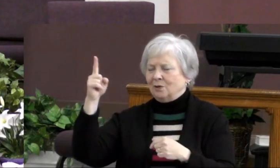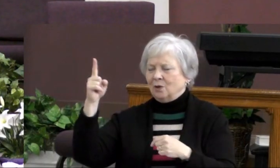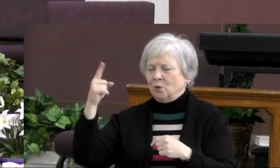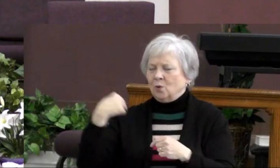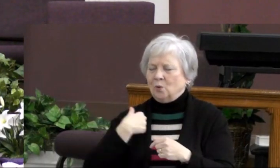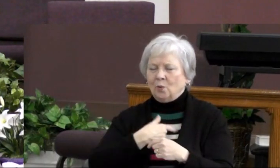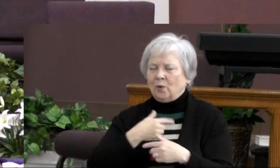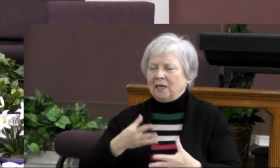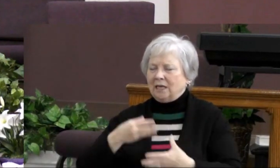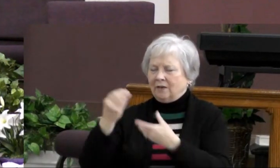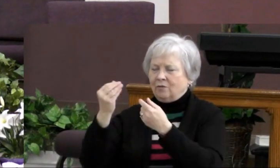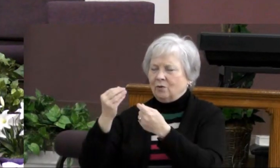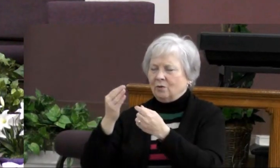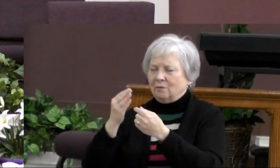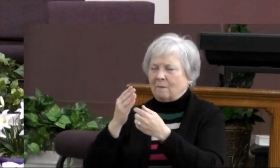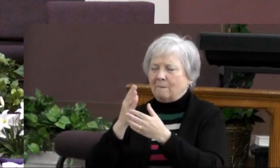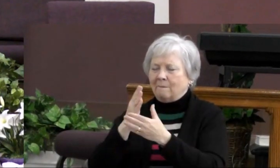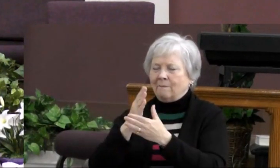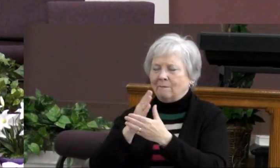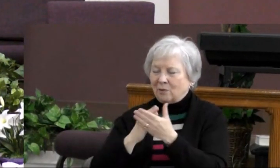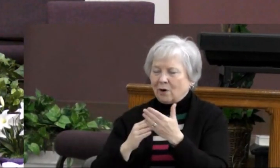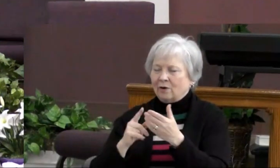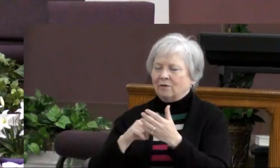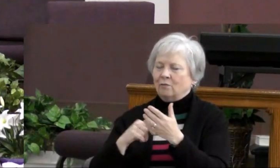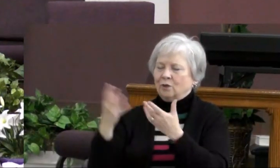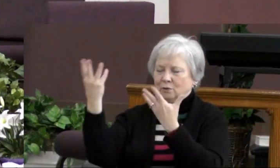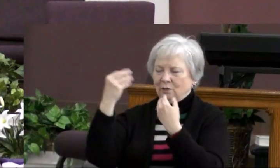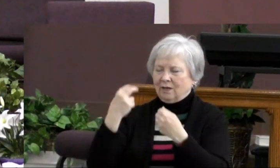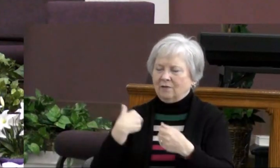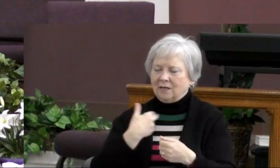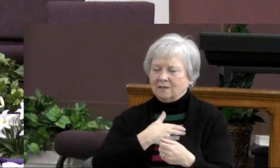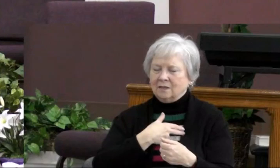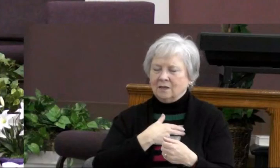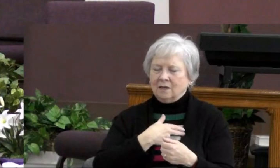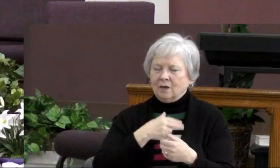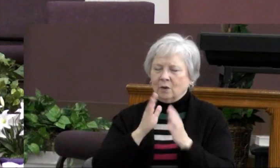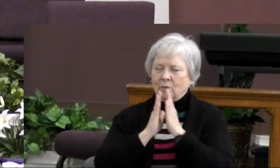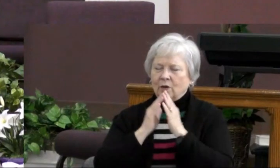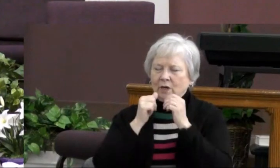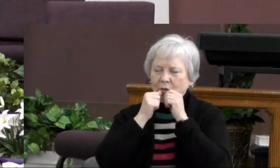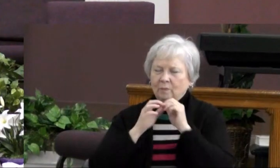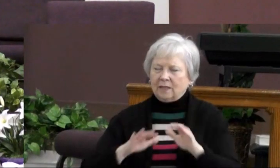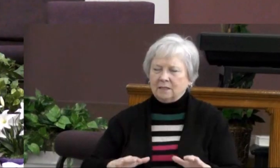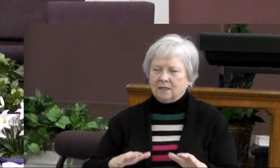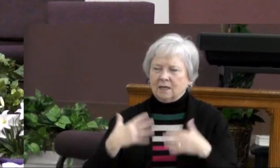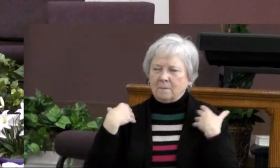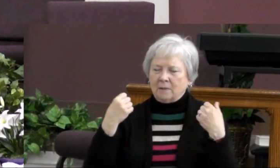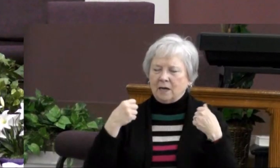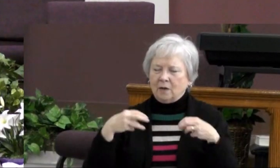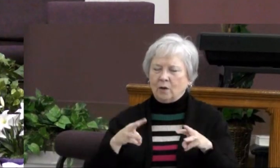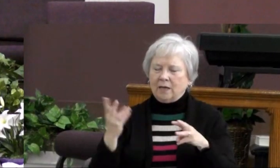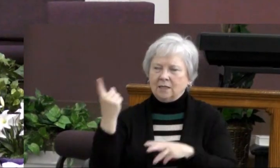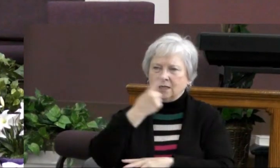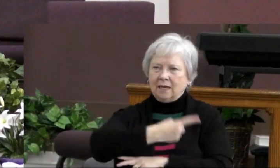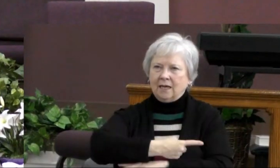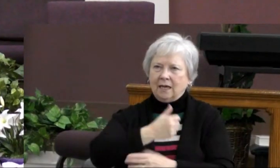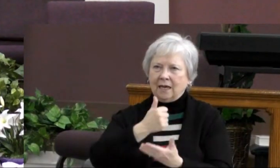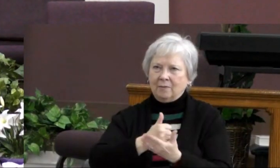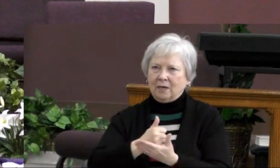portion that you've asked us to give. We pray that you would bless it in a mighty way today. In Jesus' name I pray. Amen.